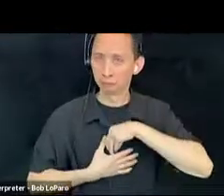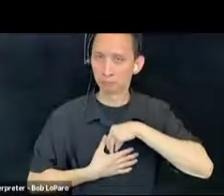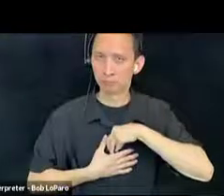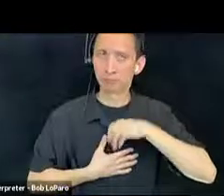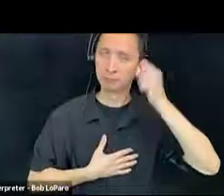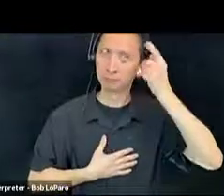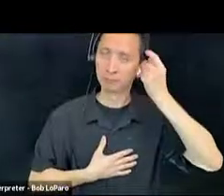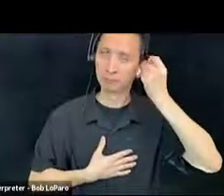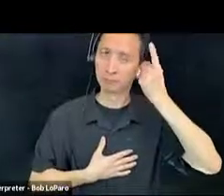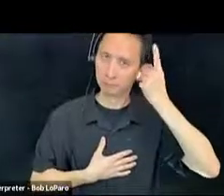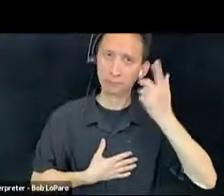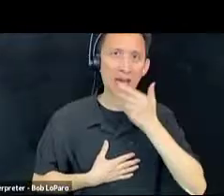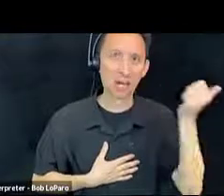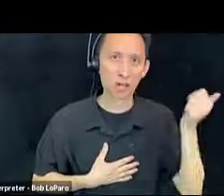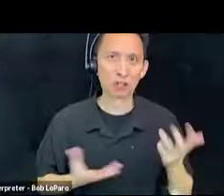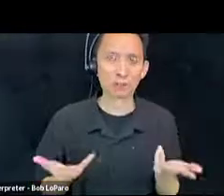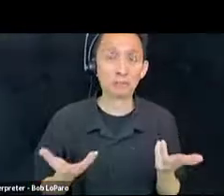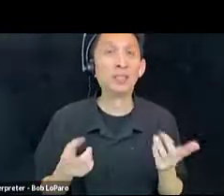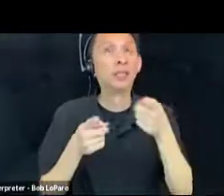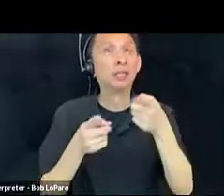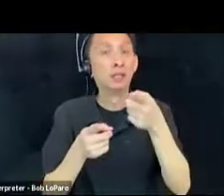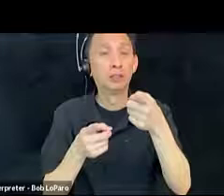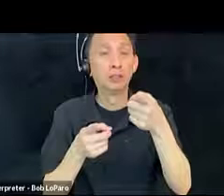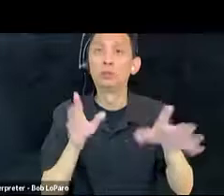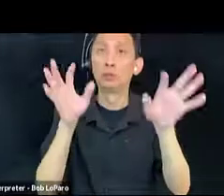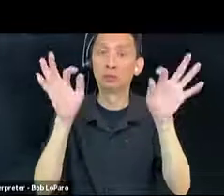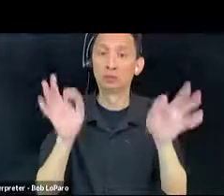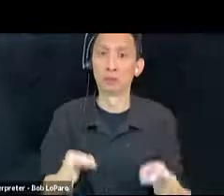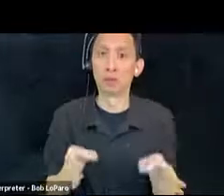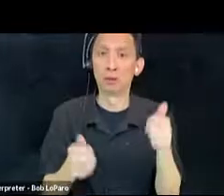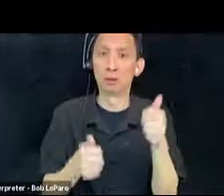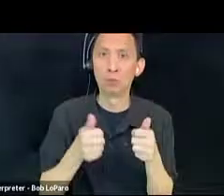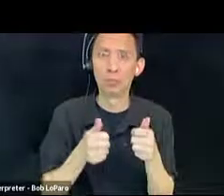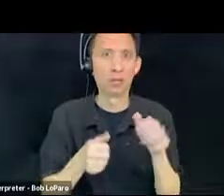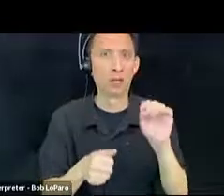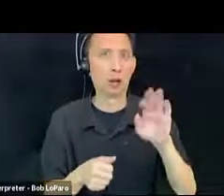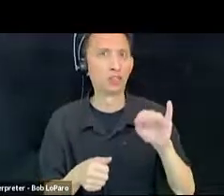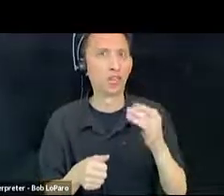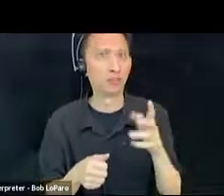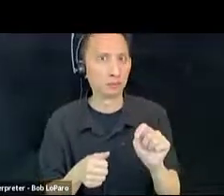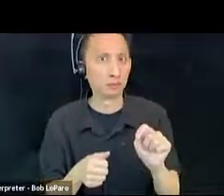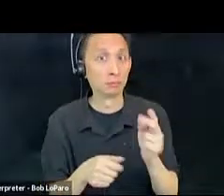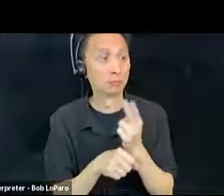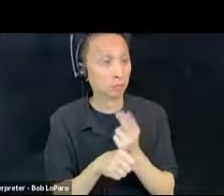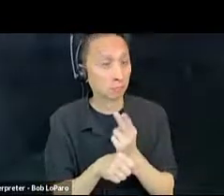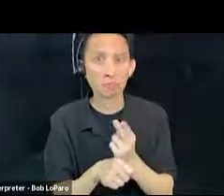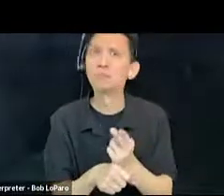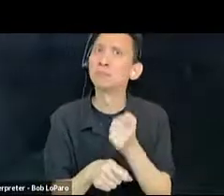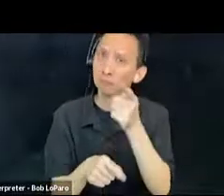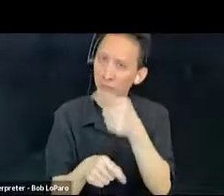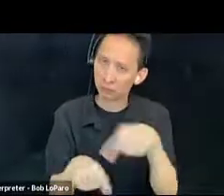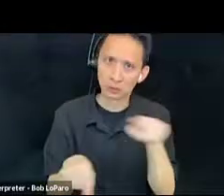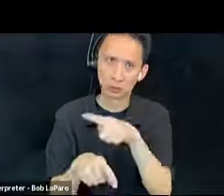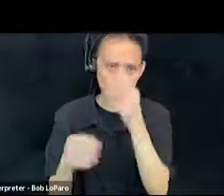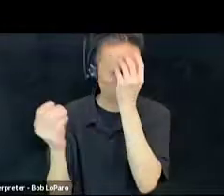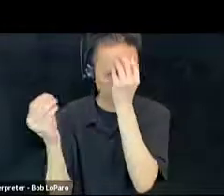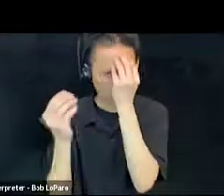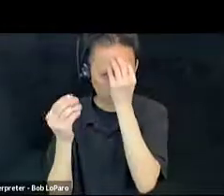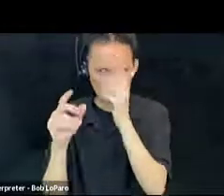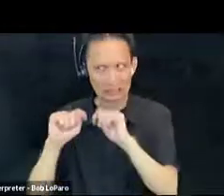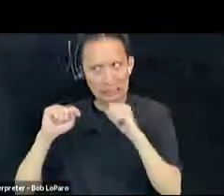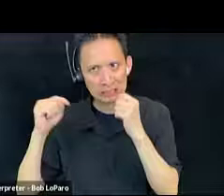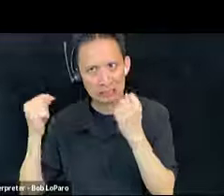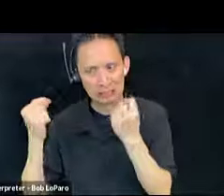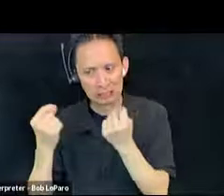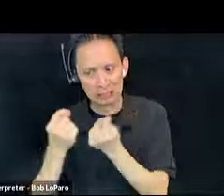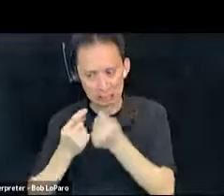those symbols or whatever it is, is it something that, one, you're going to be using consistently, if that's what you're going to use within the activity as well, and that